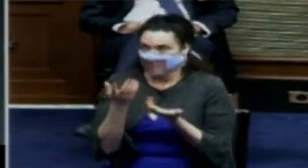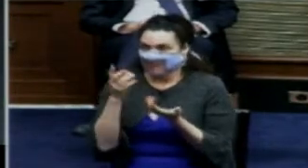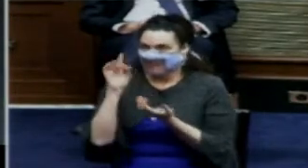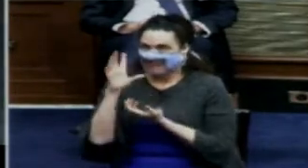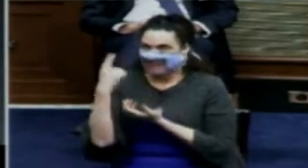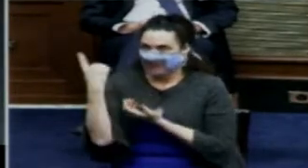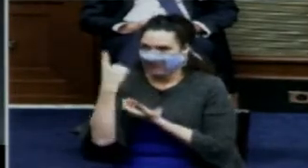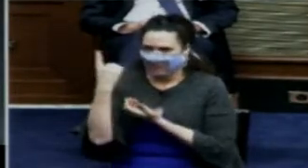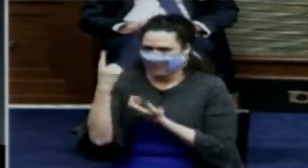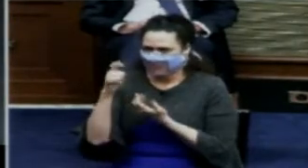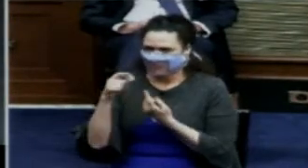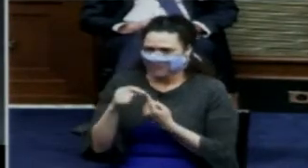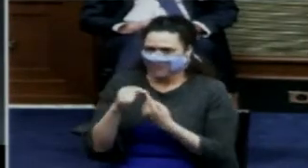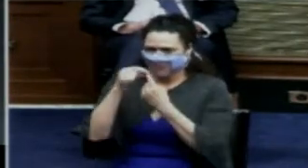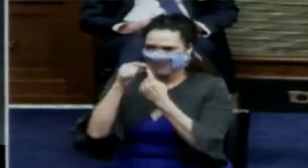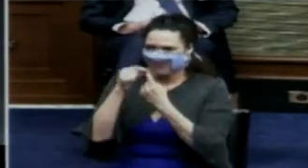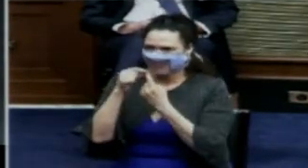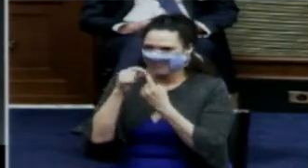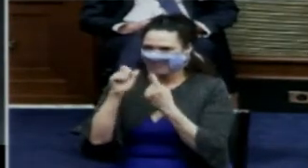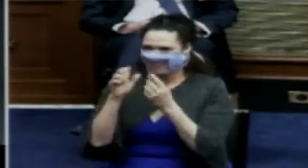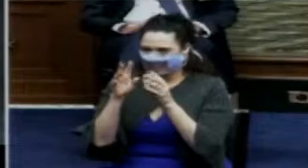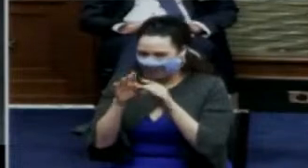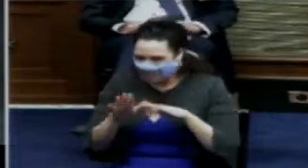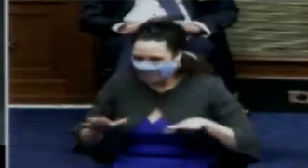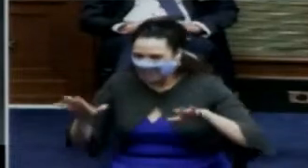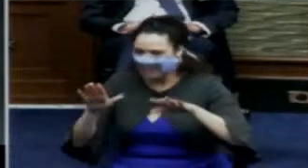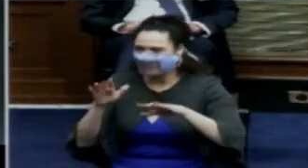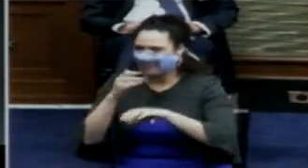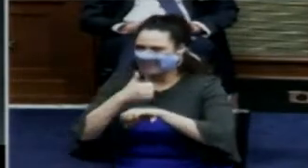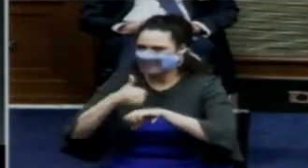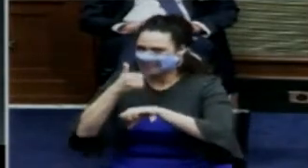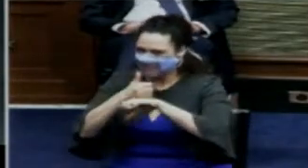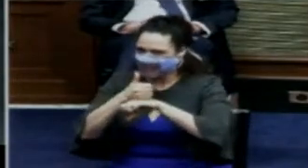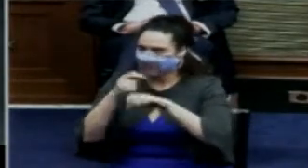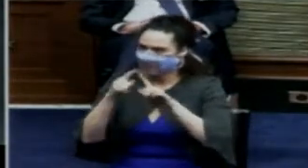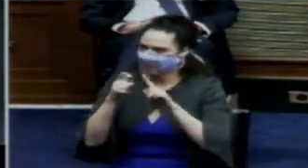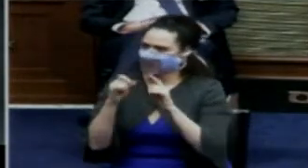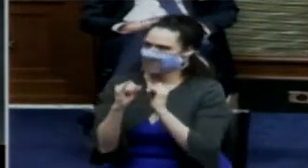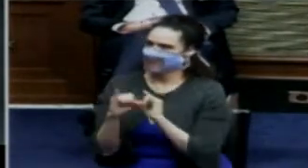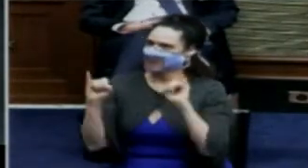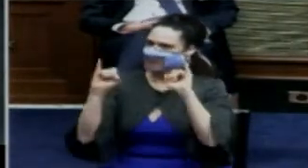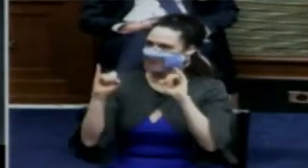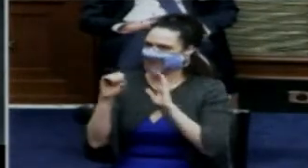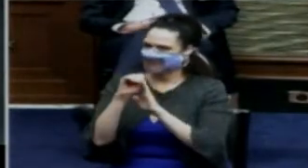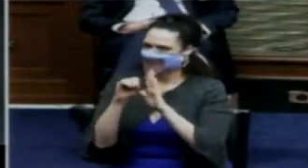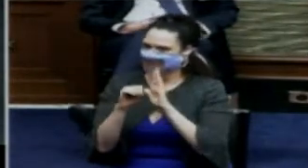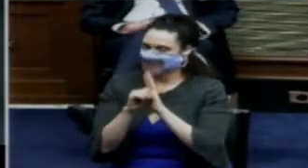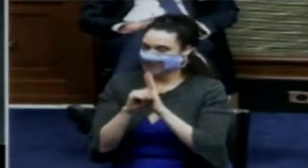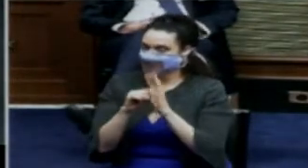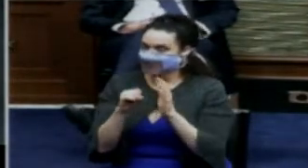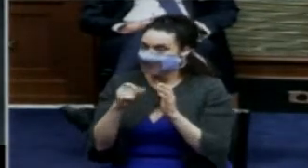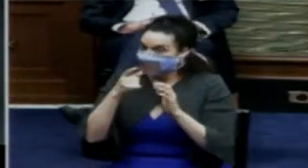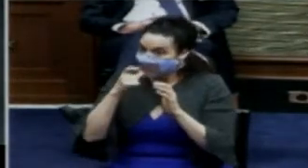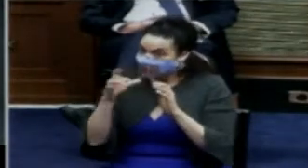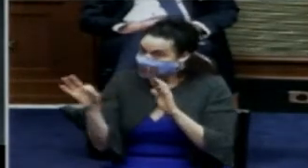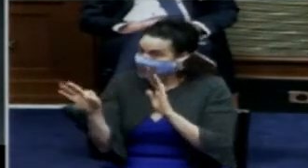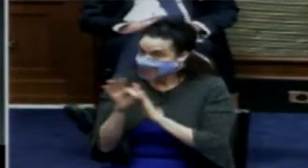It's built upon land ceded by sovereign states at the exact location chosen by President George